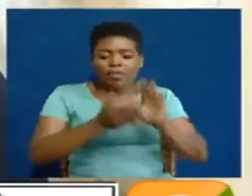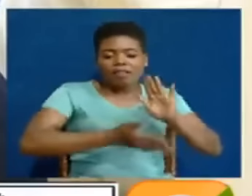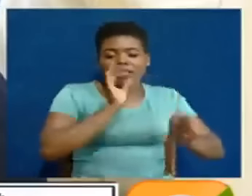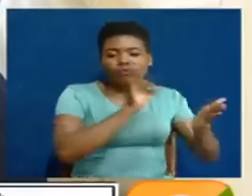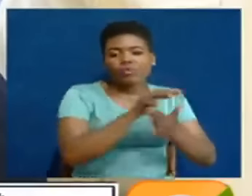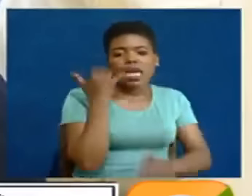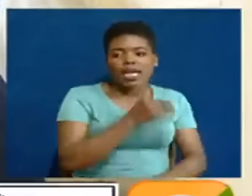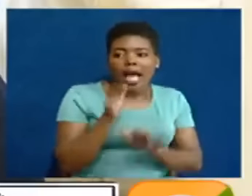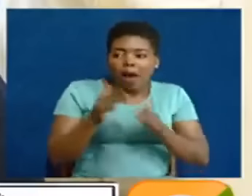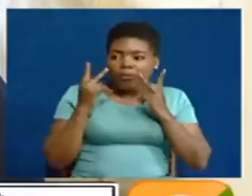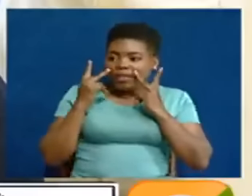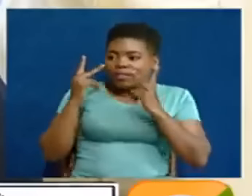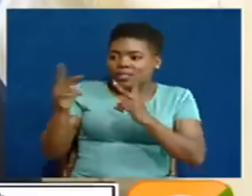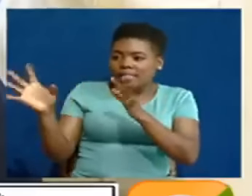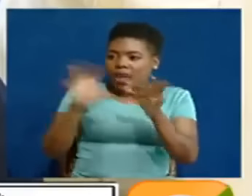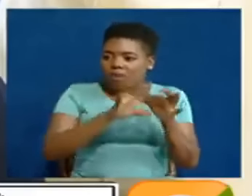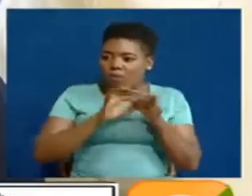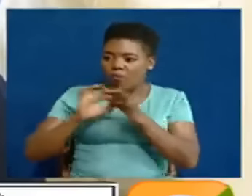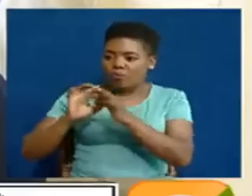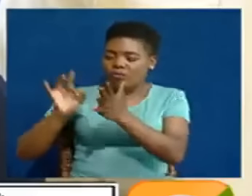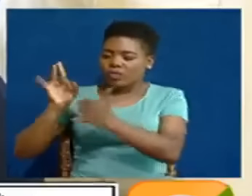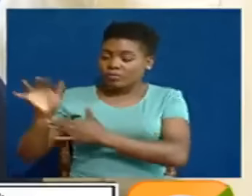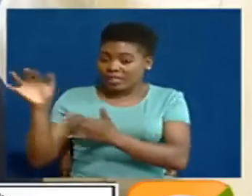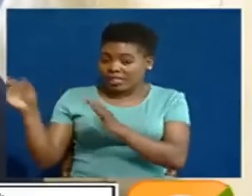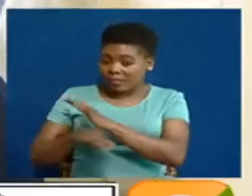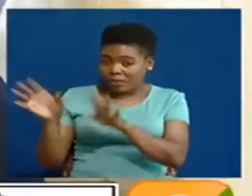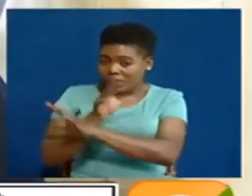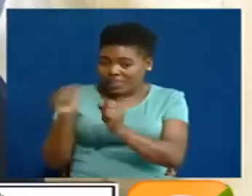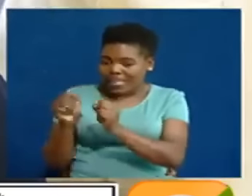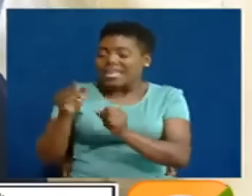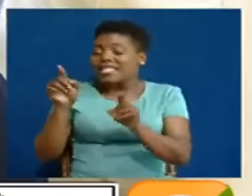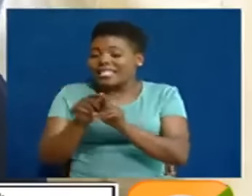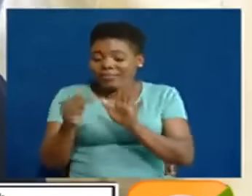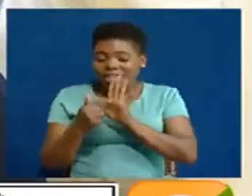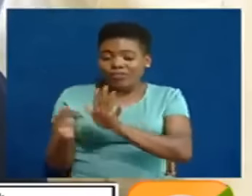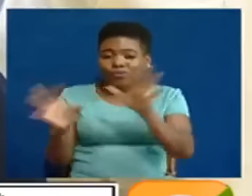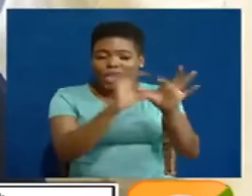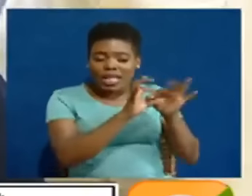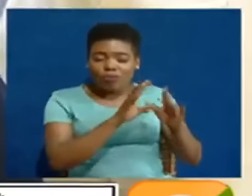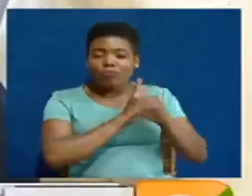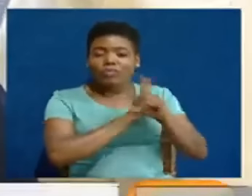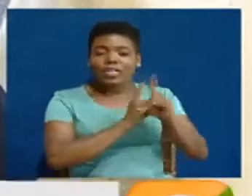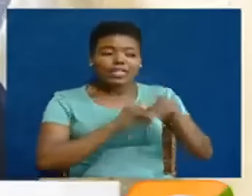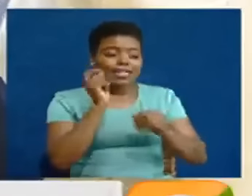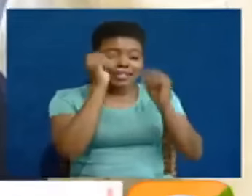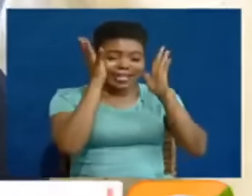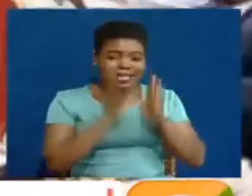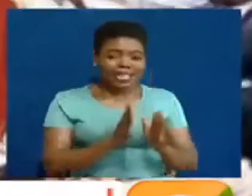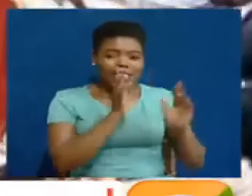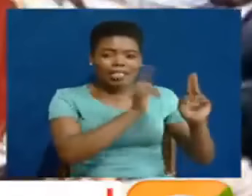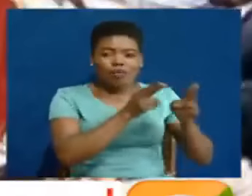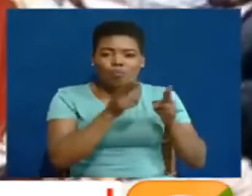Vile wameonyesha umoja wa kumuondoa Gachagua, waonyeshe umoja huo huo kwa kutetea mwananchi wa